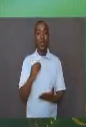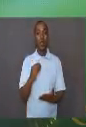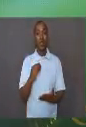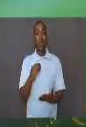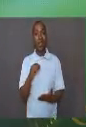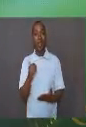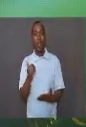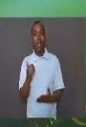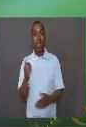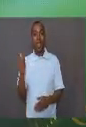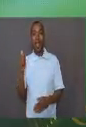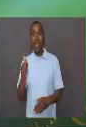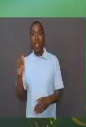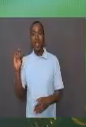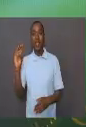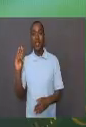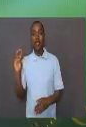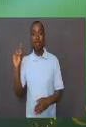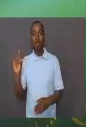about aseptic technique,